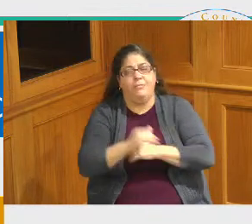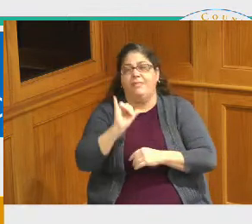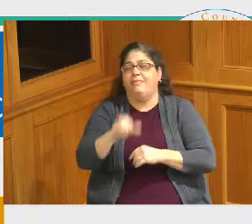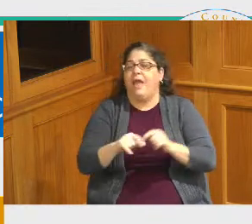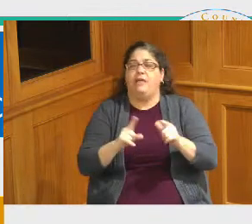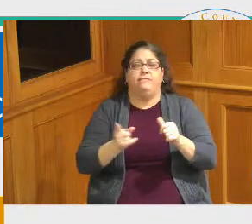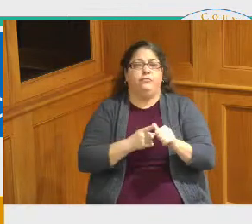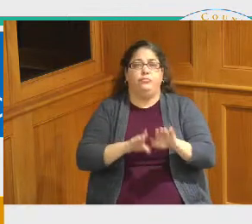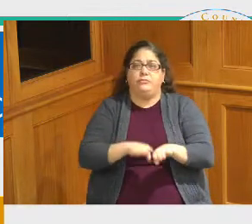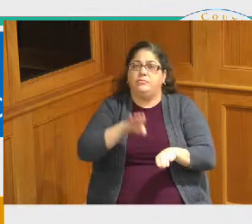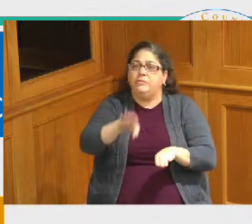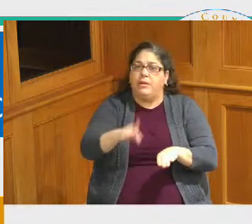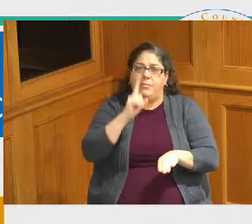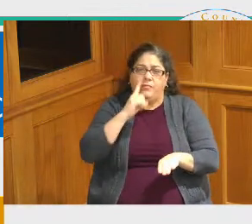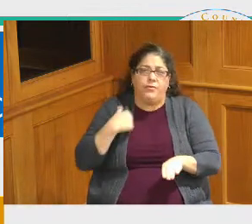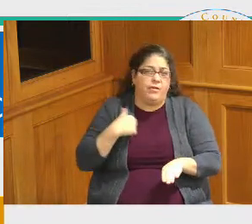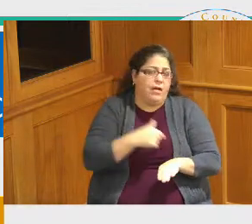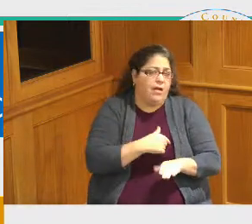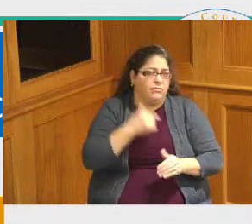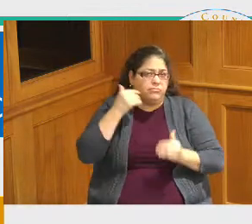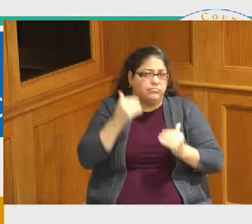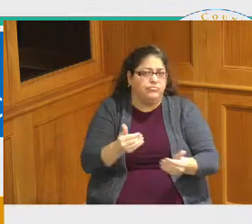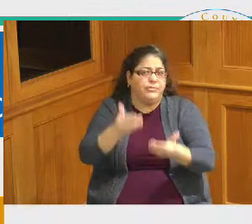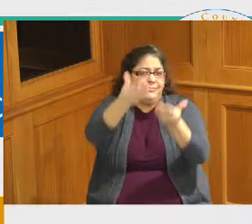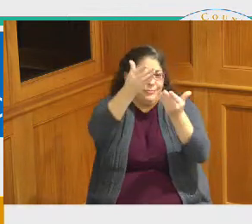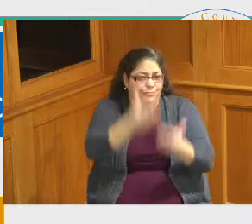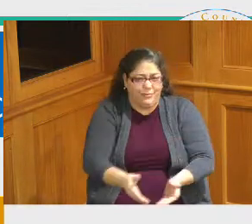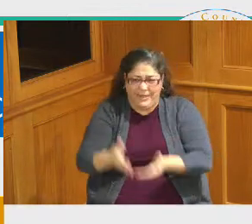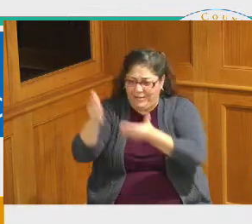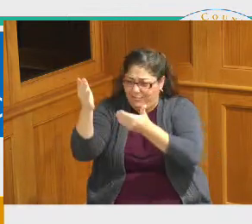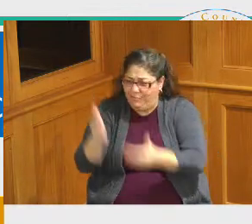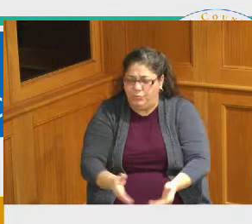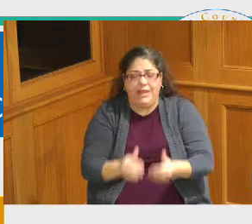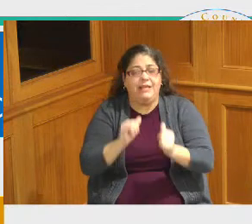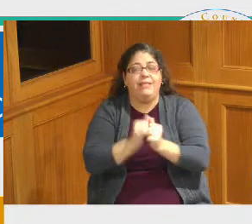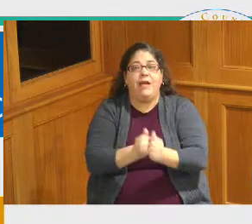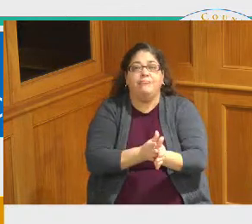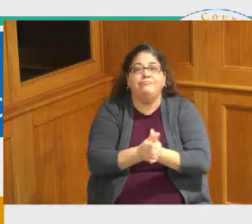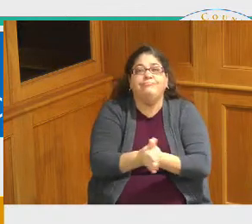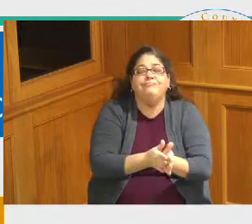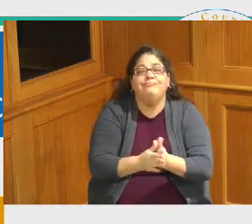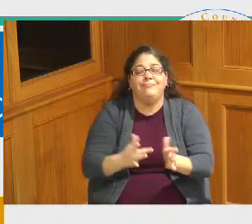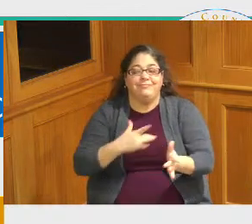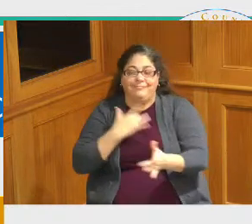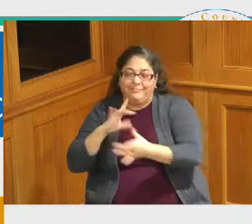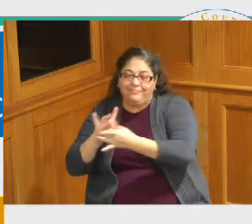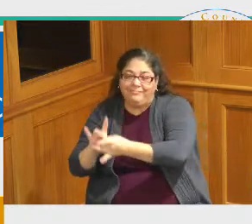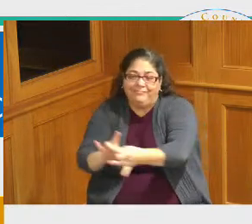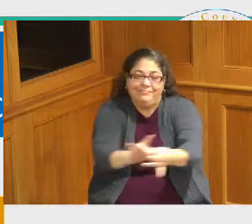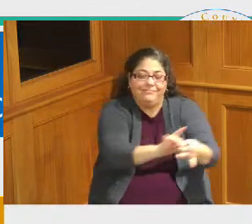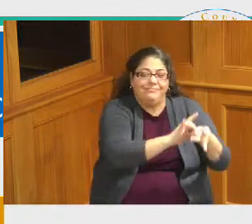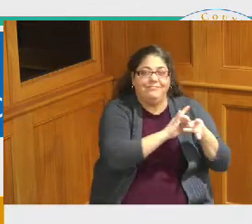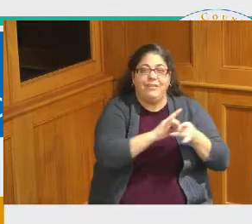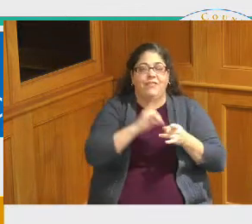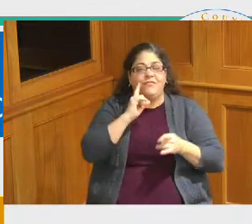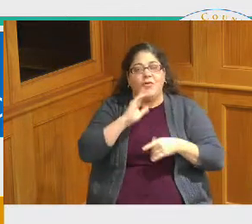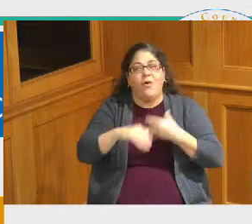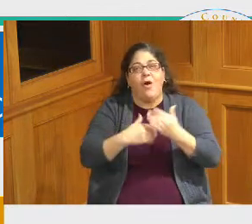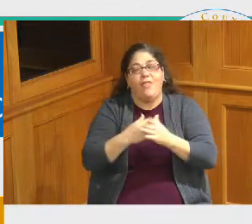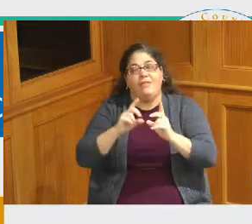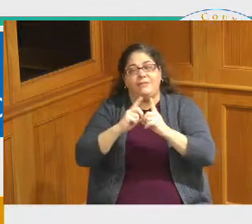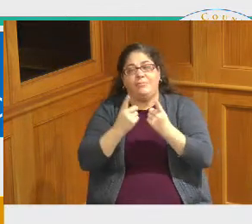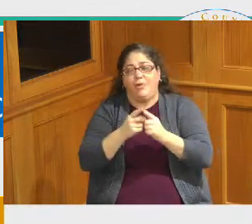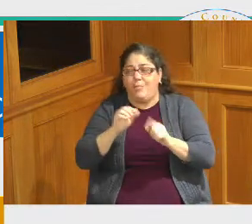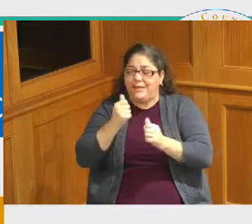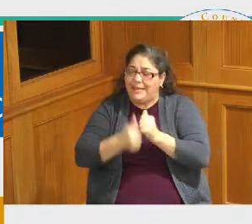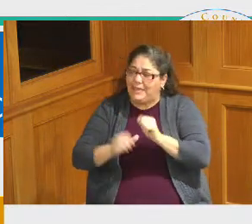step in helping us bring those engagement initiatives and creating that sense of community amongst the Board of County Commissioners departments, who all